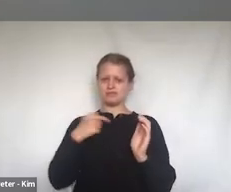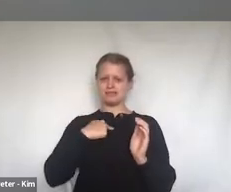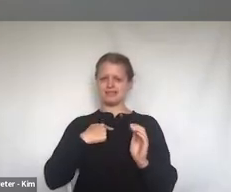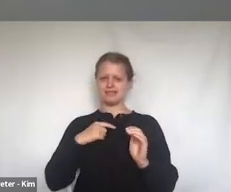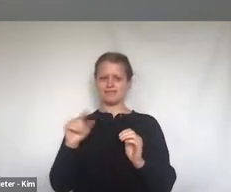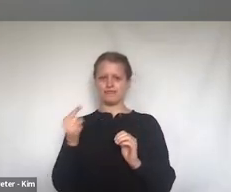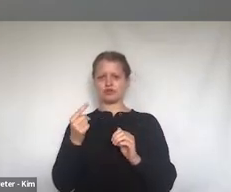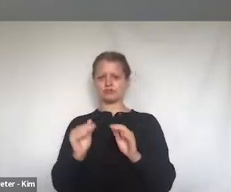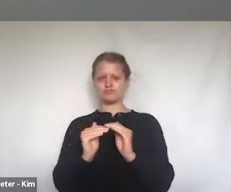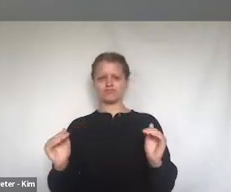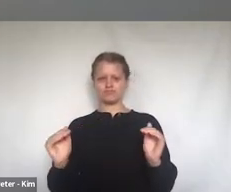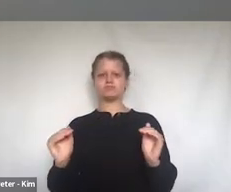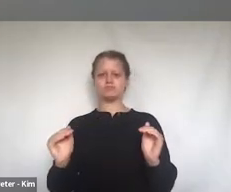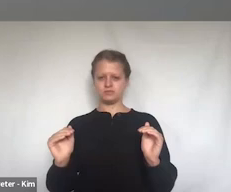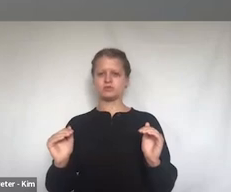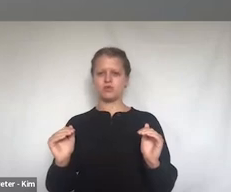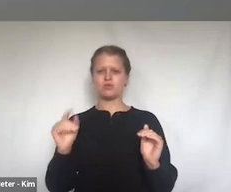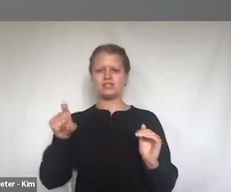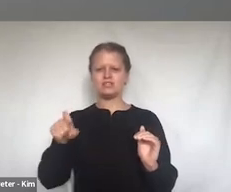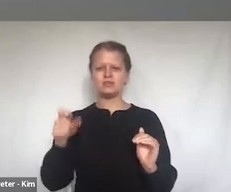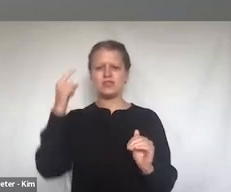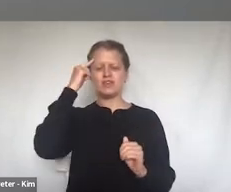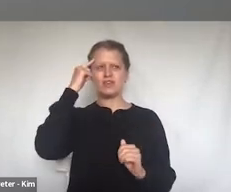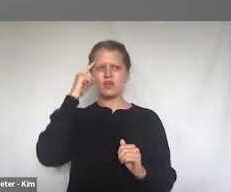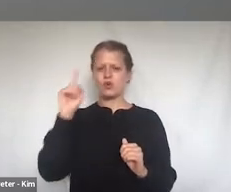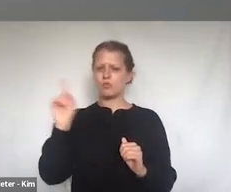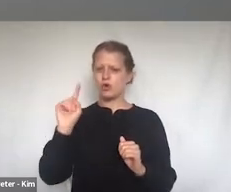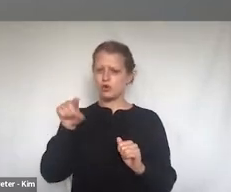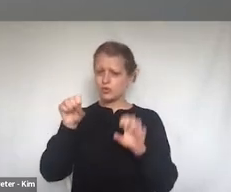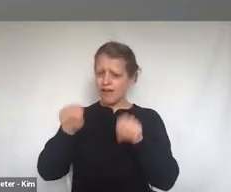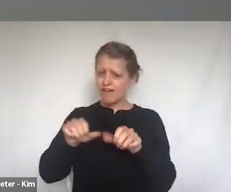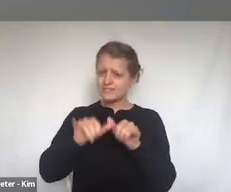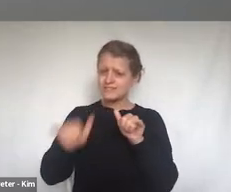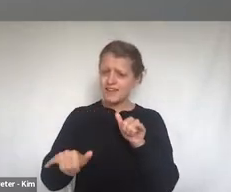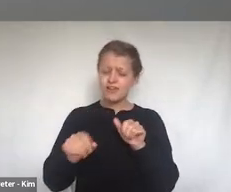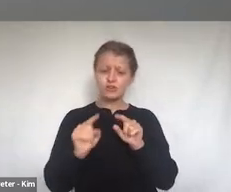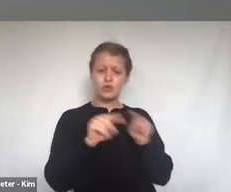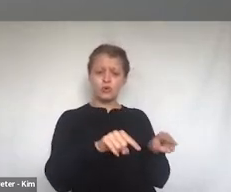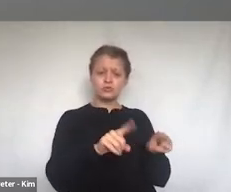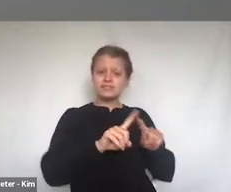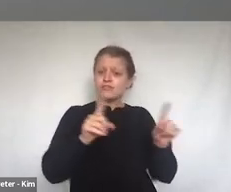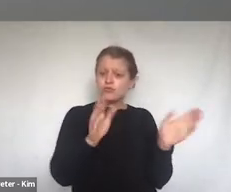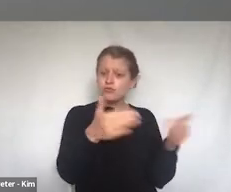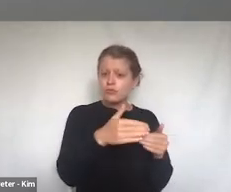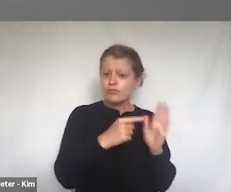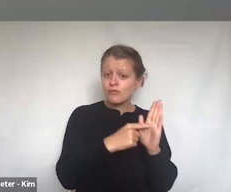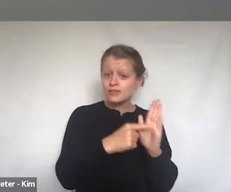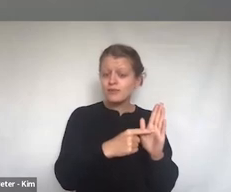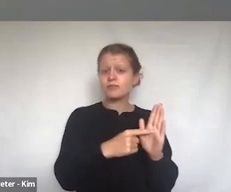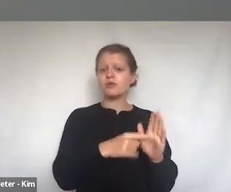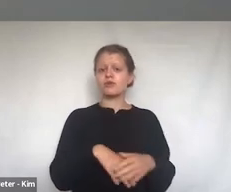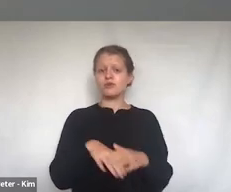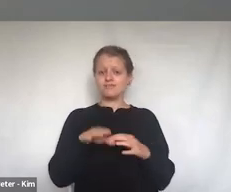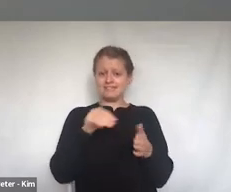about even within your space where you can be cooler or not, finding the cooler places within